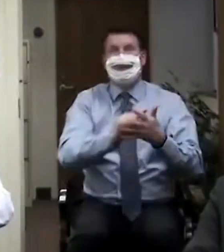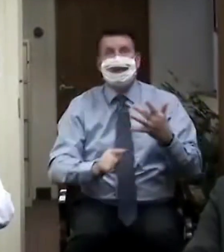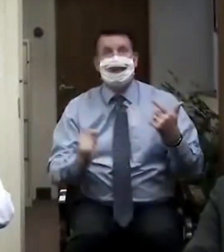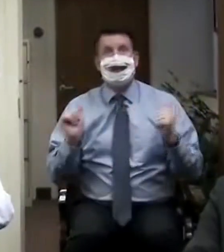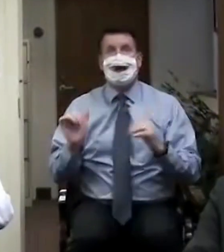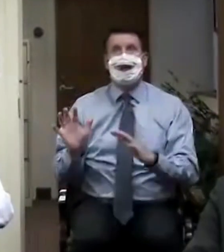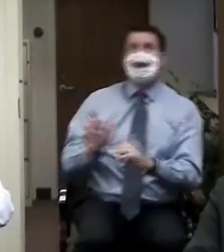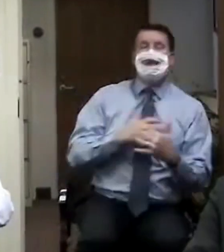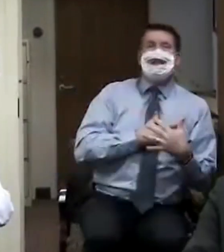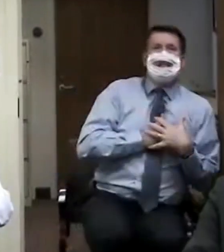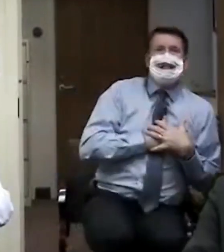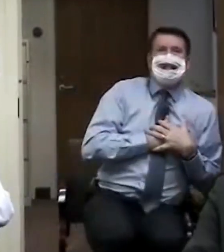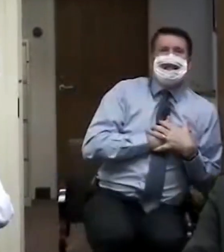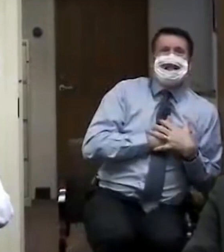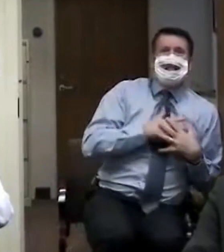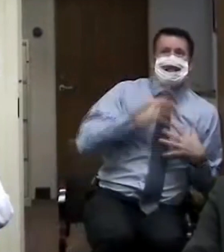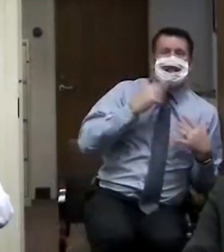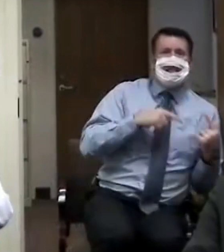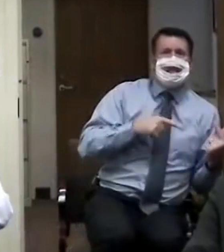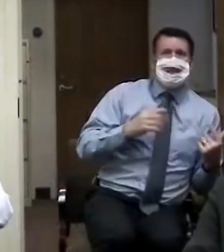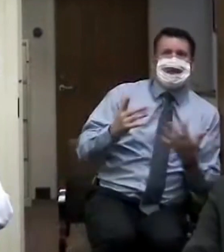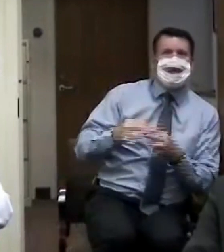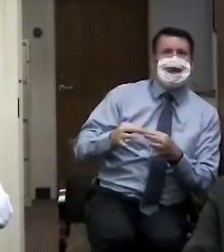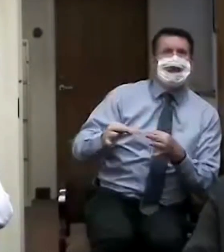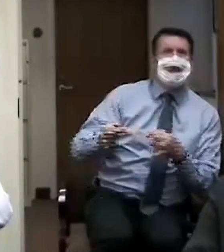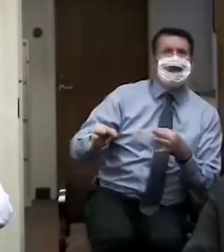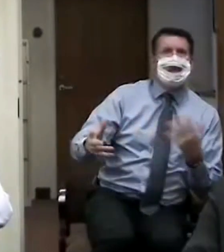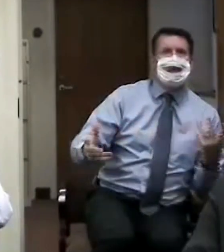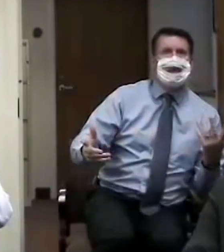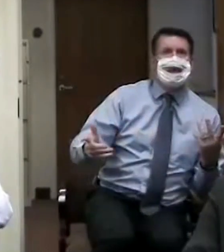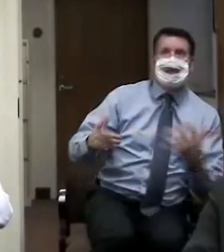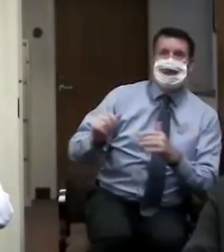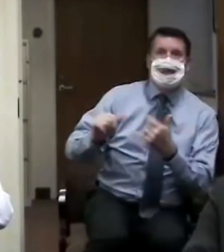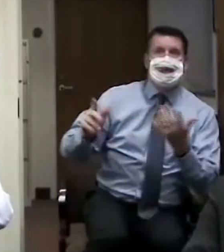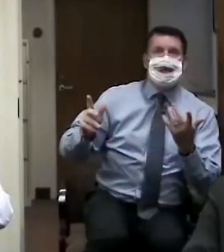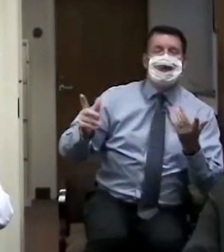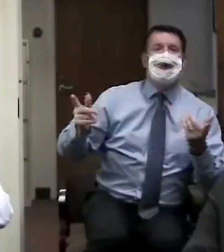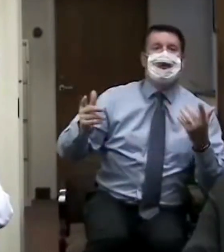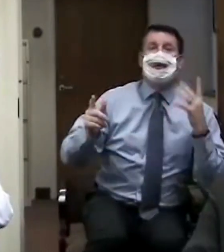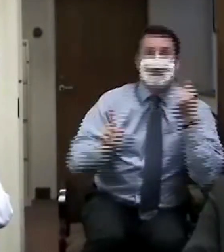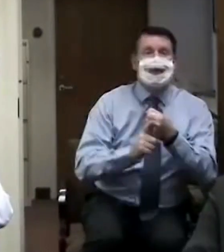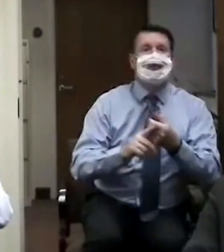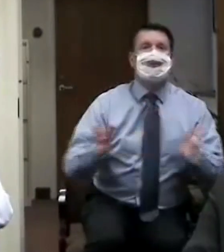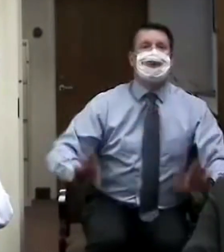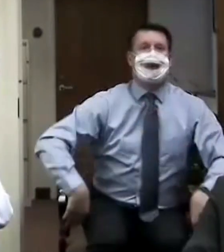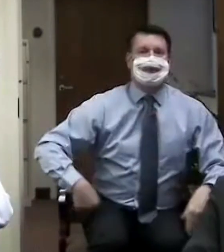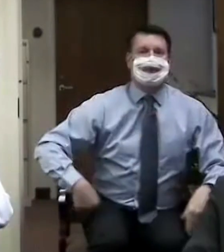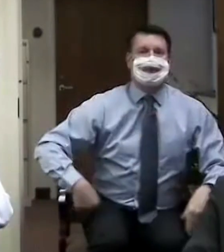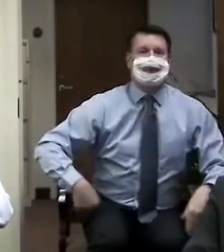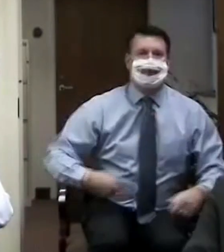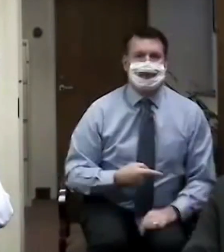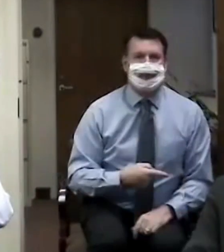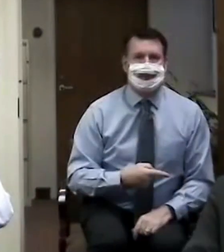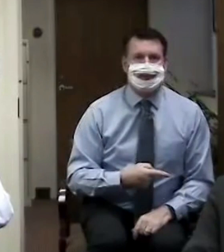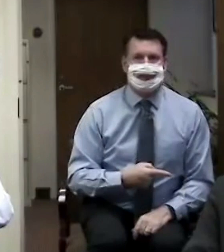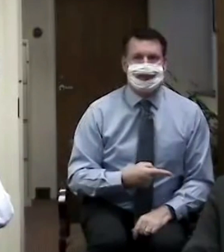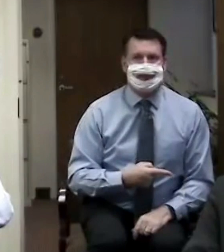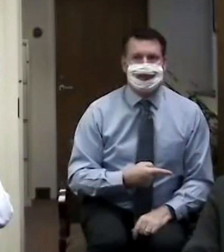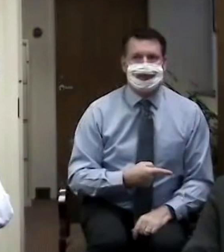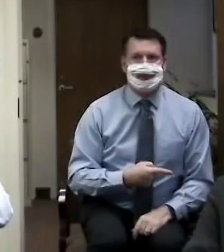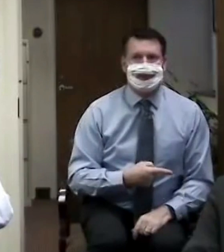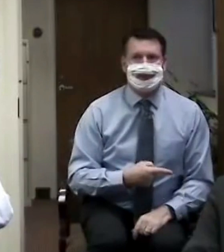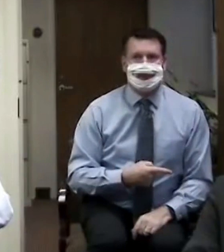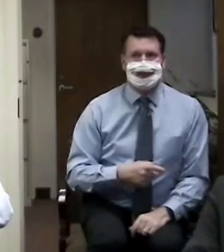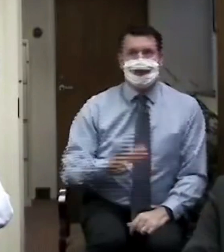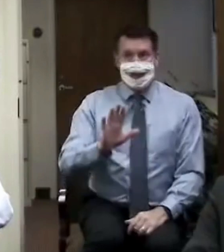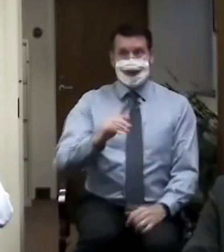so afraid of COVID that when they have non-COVID illness, they elect not to come. All our emergency room volumes are